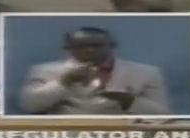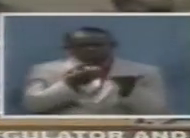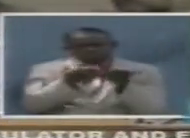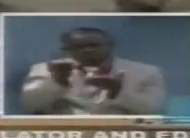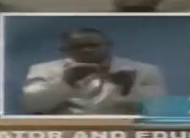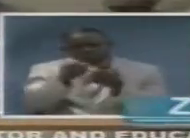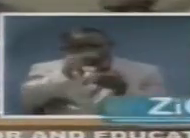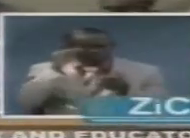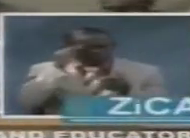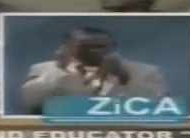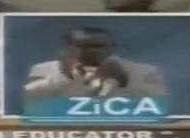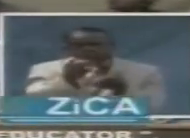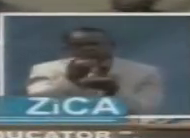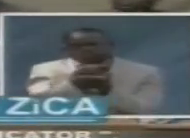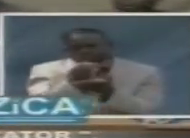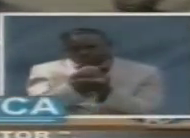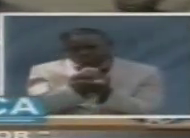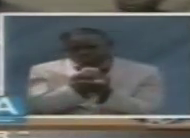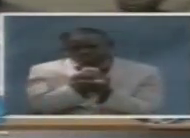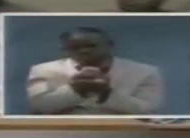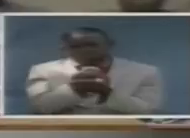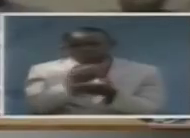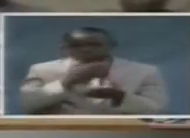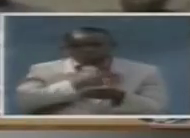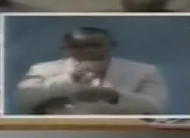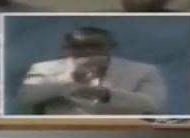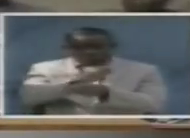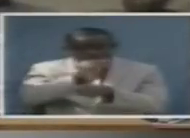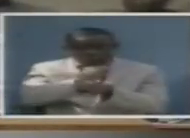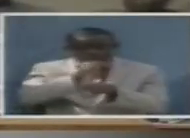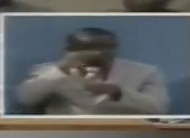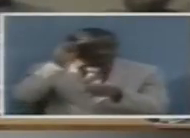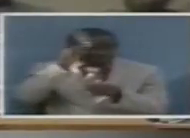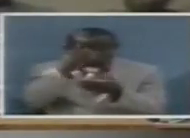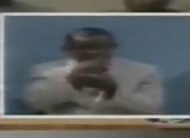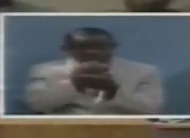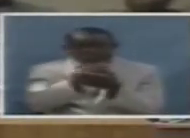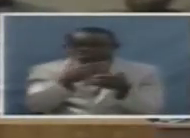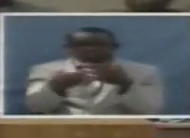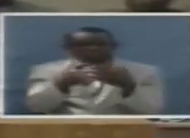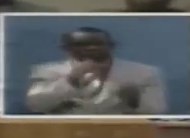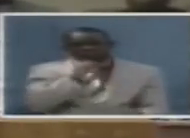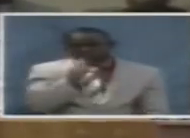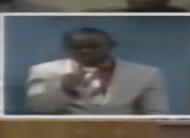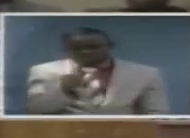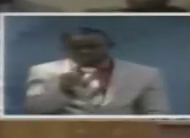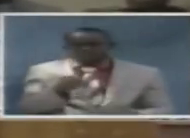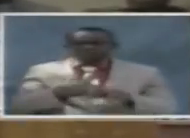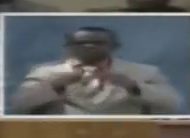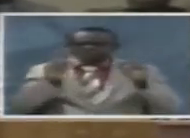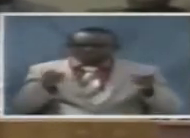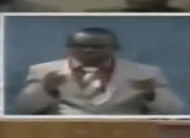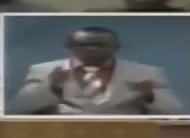has not been easy, but collectively we have made notable successes as